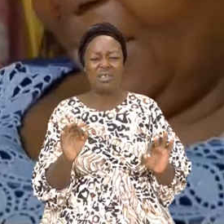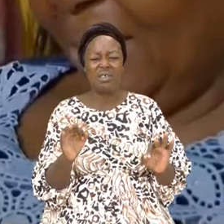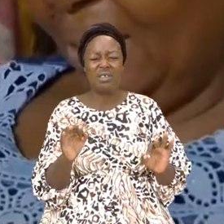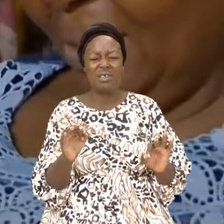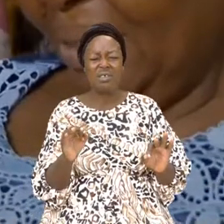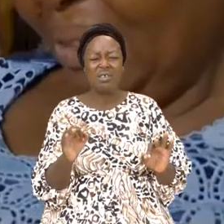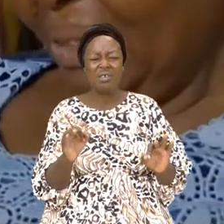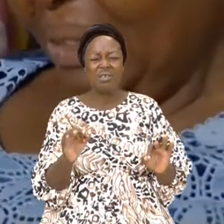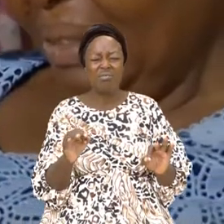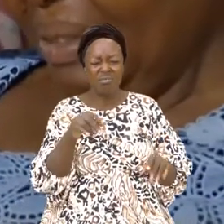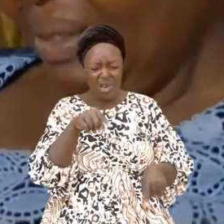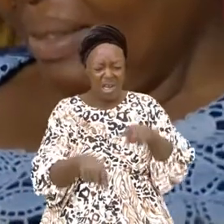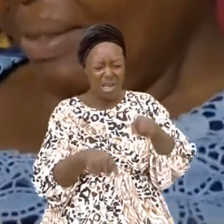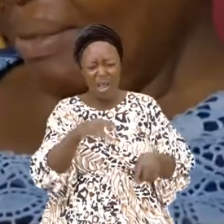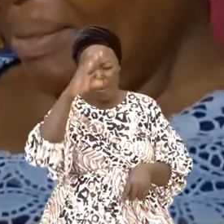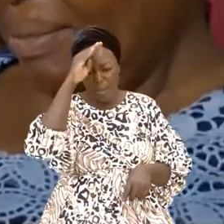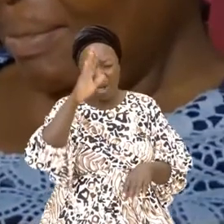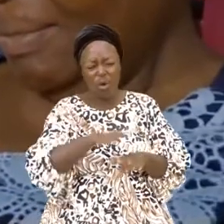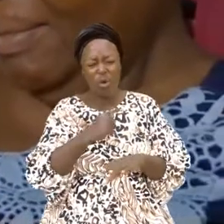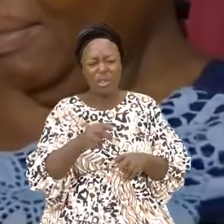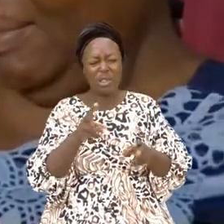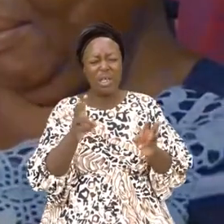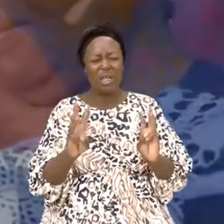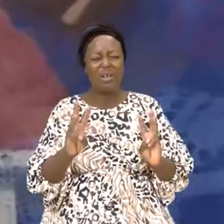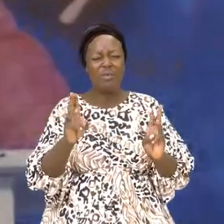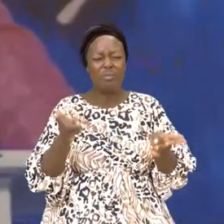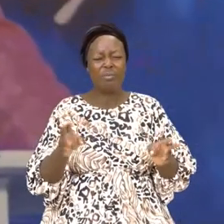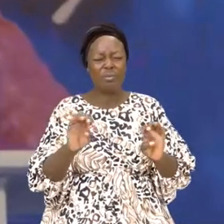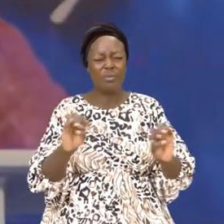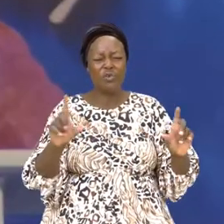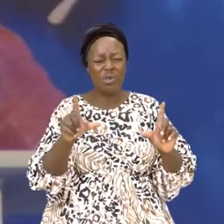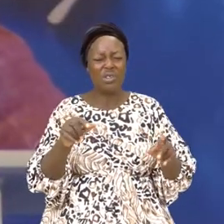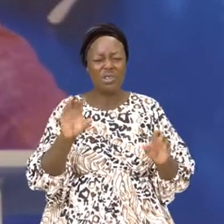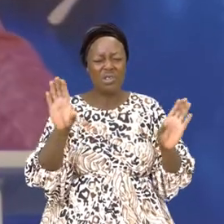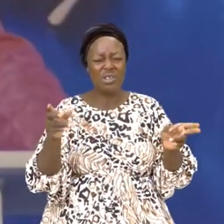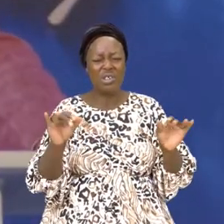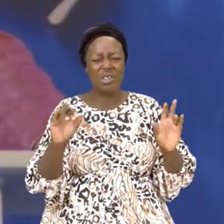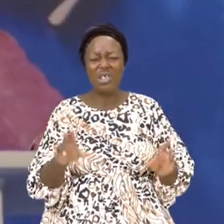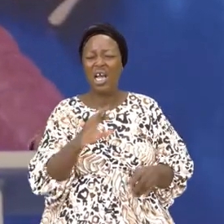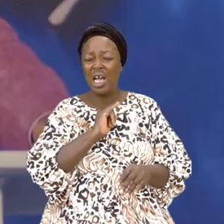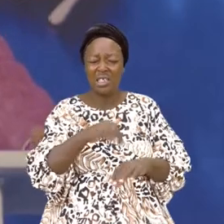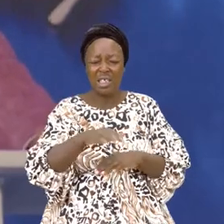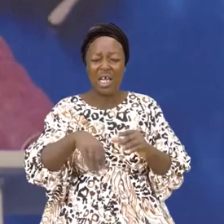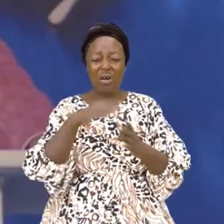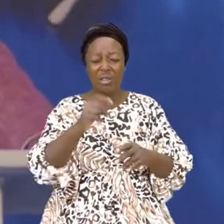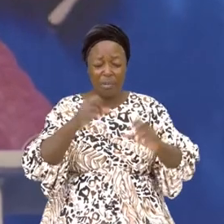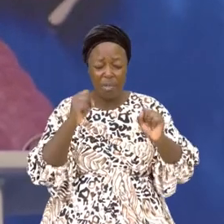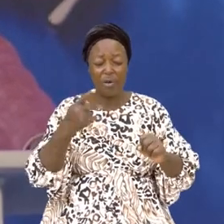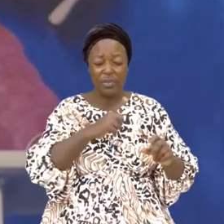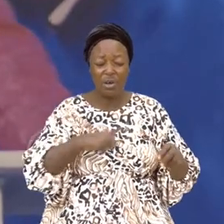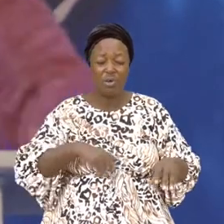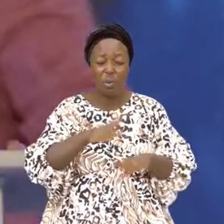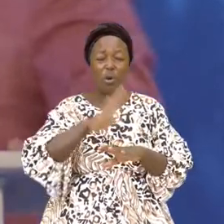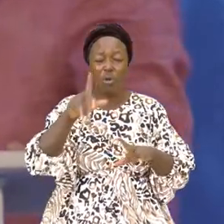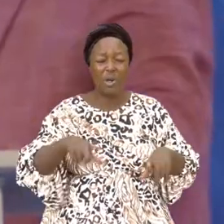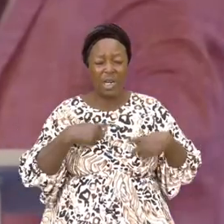Lame man on the wheelchair, I send forth the power of God upon your life.